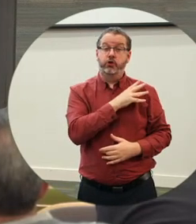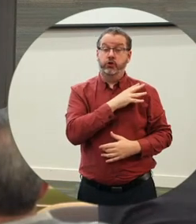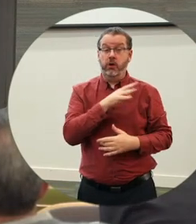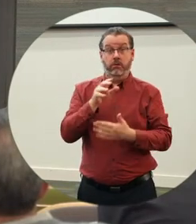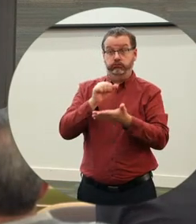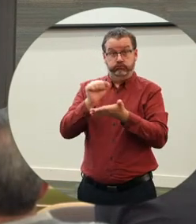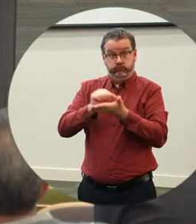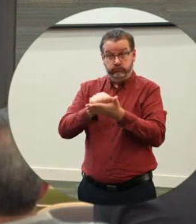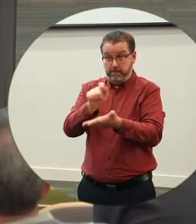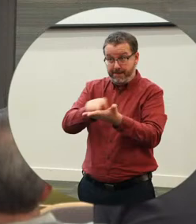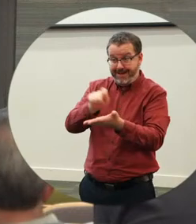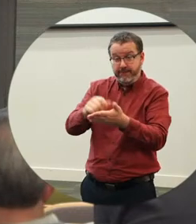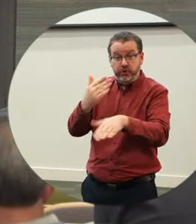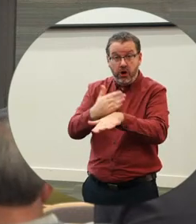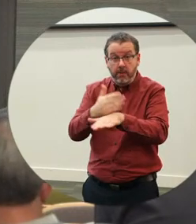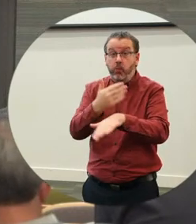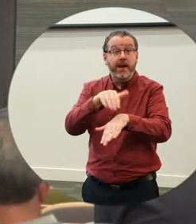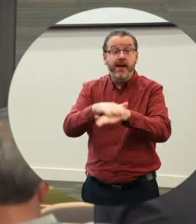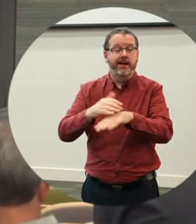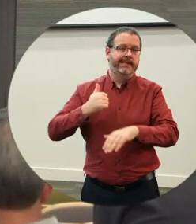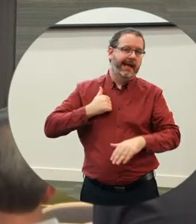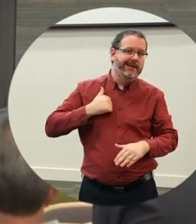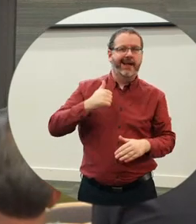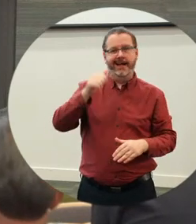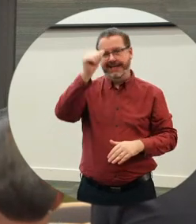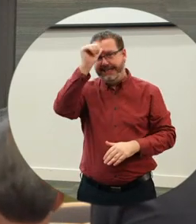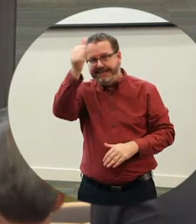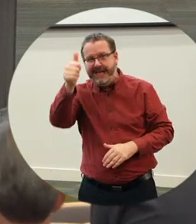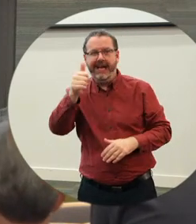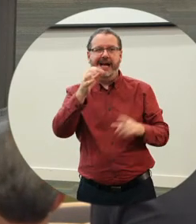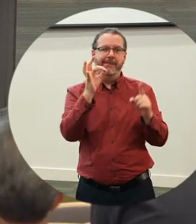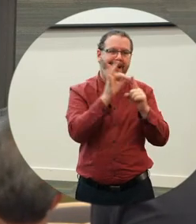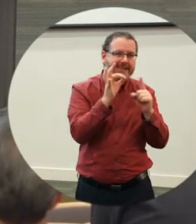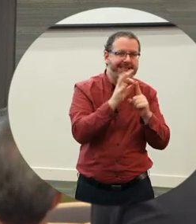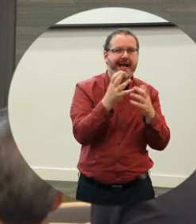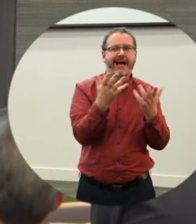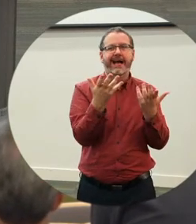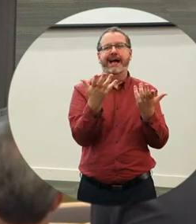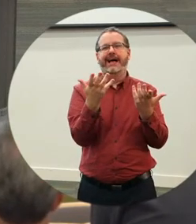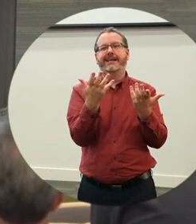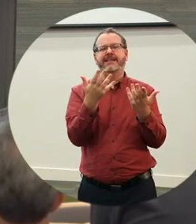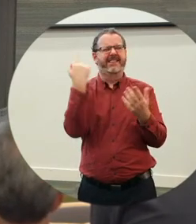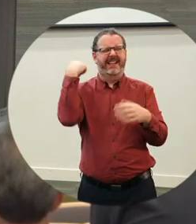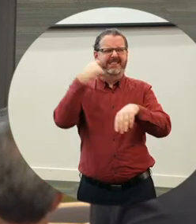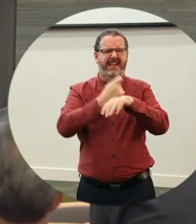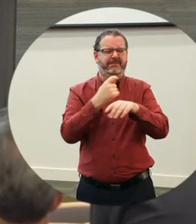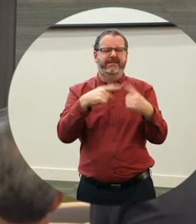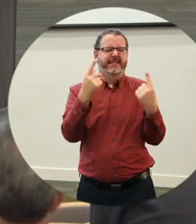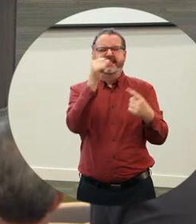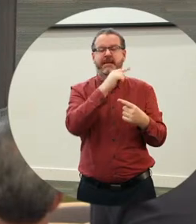in Canada, in India, in Pakistan, as we now call it,